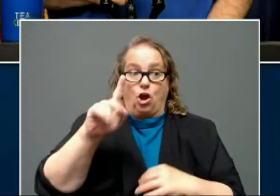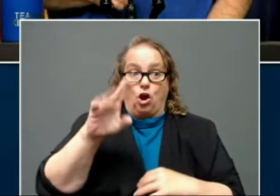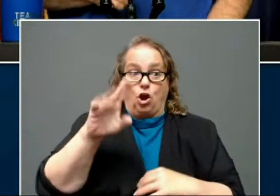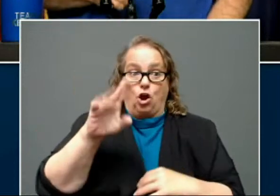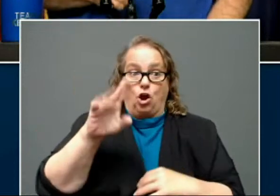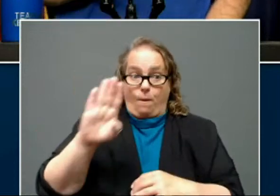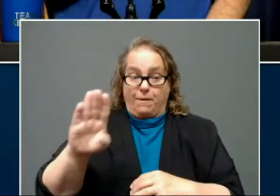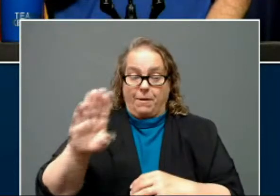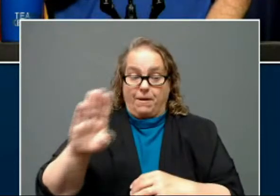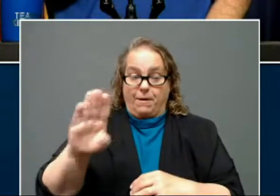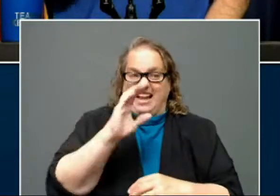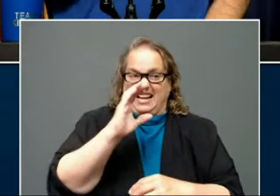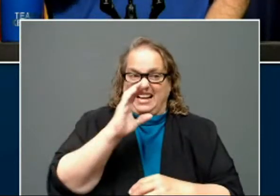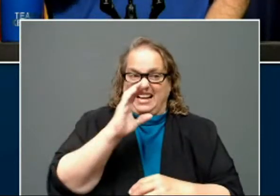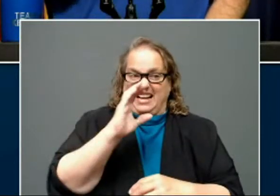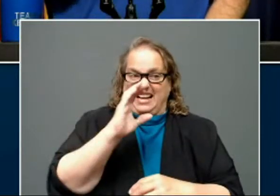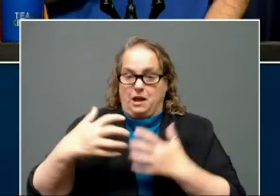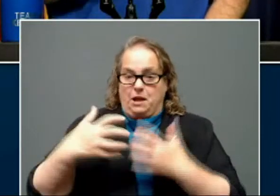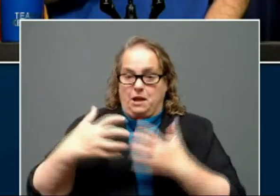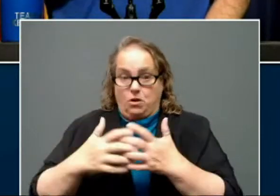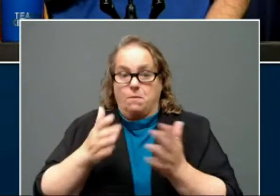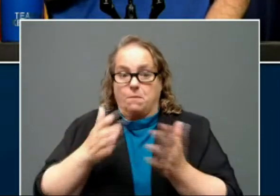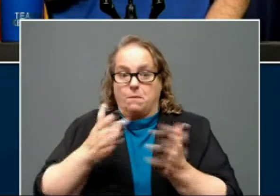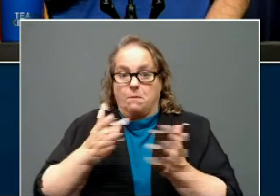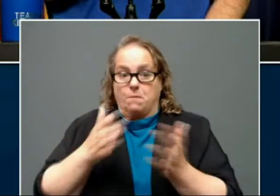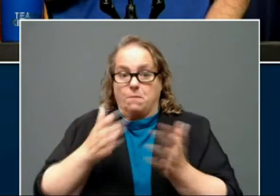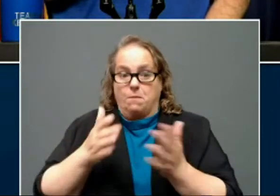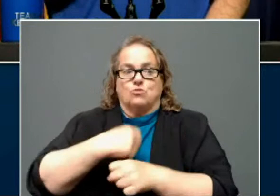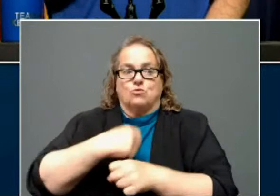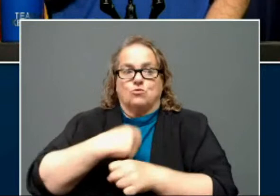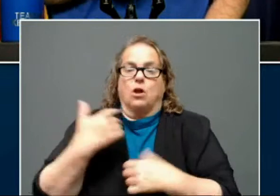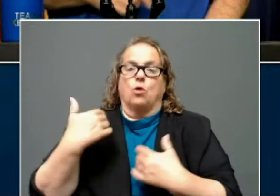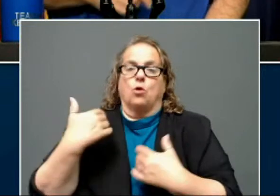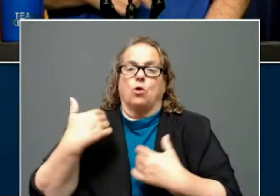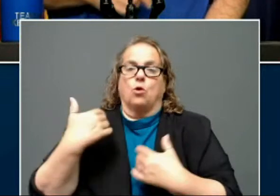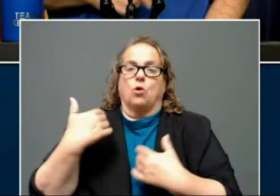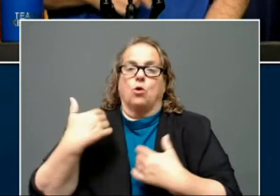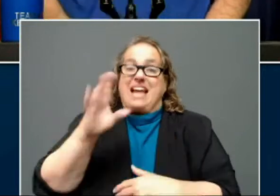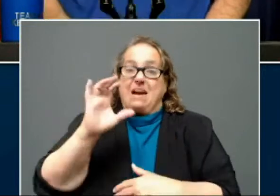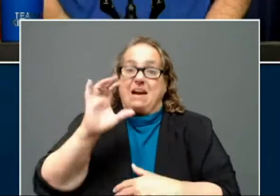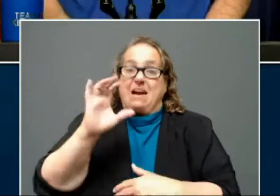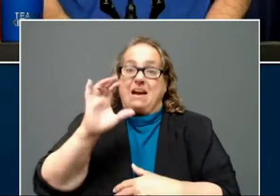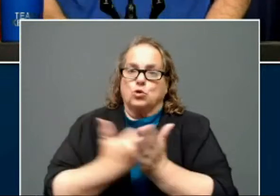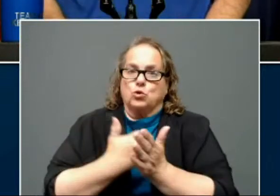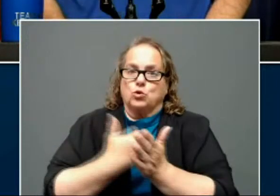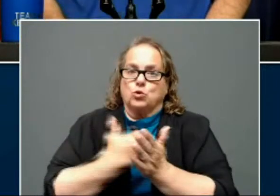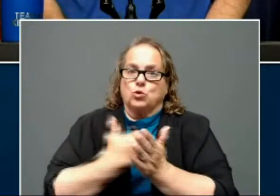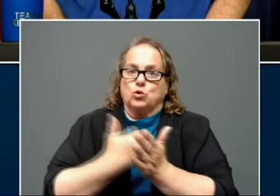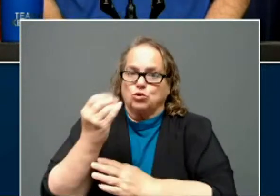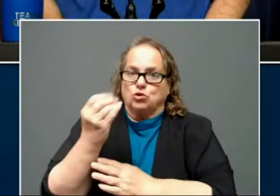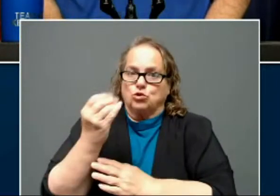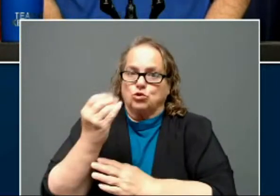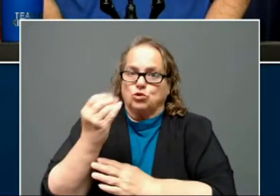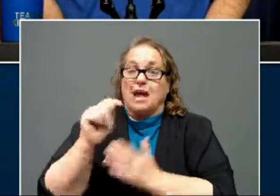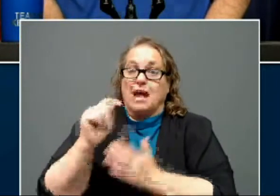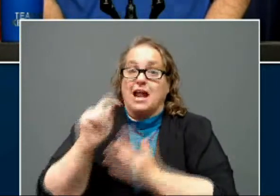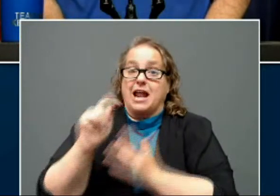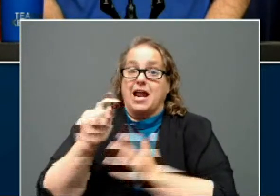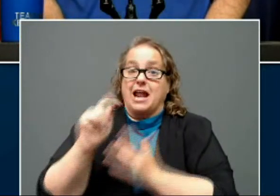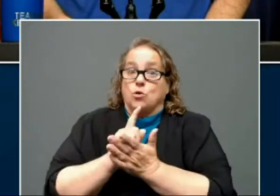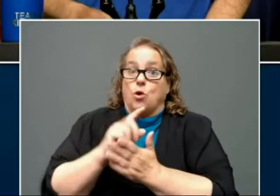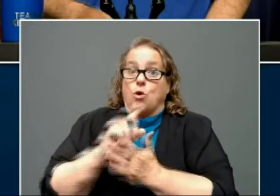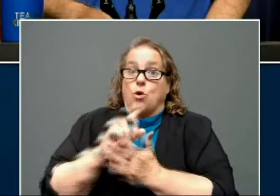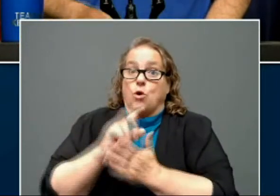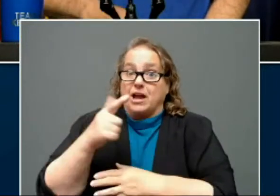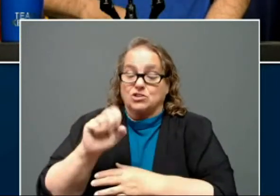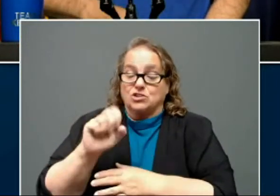Manufacturing, plans to create an incredible 700 new jobs at an hourly wage of